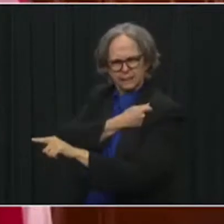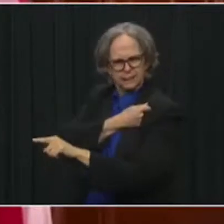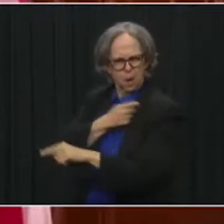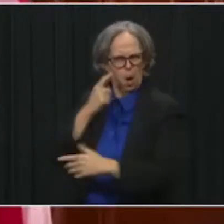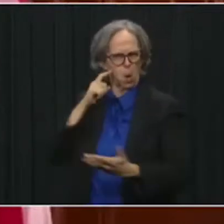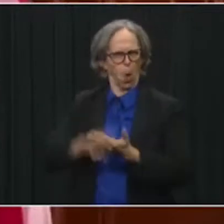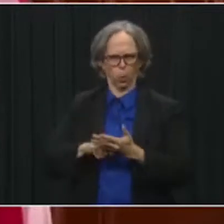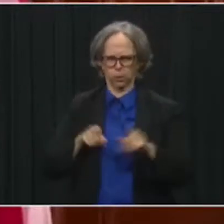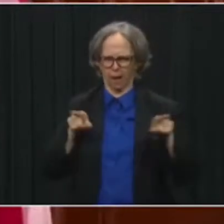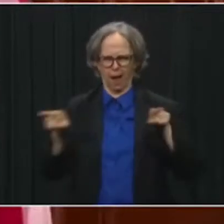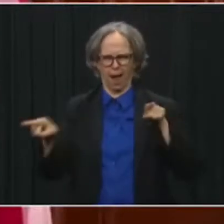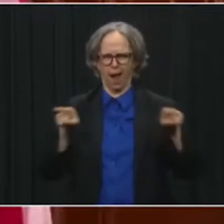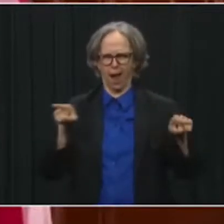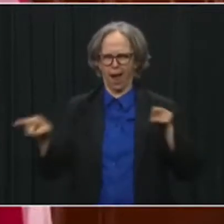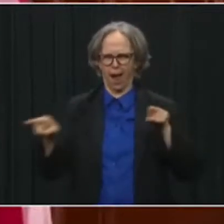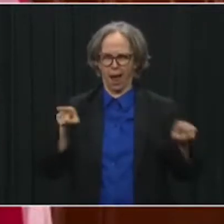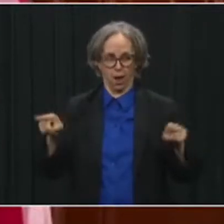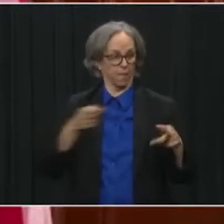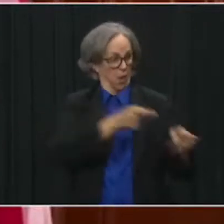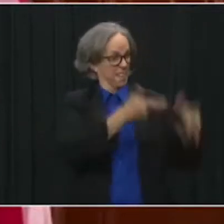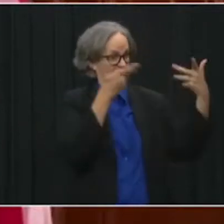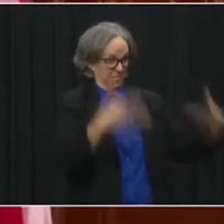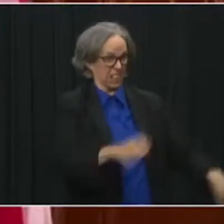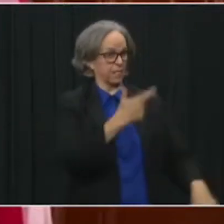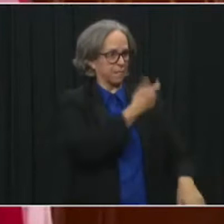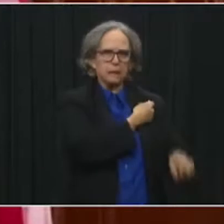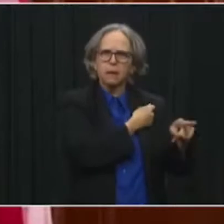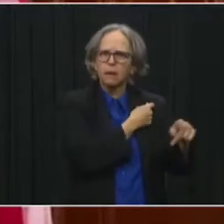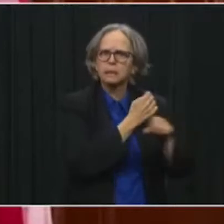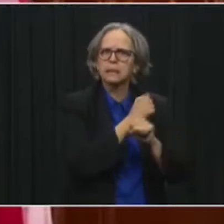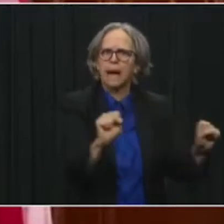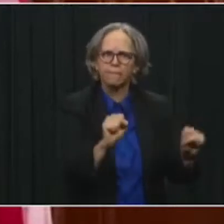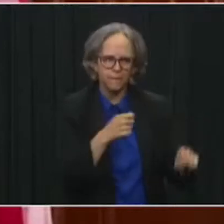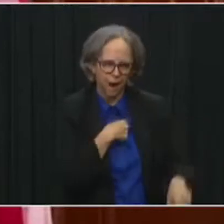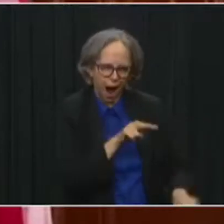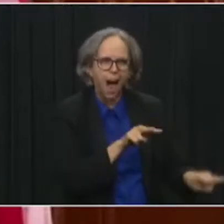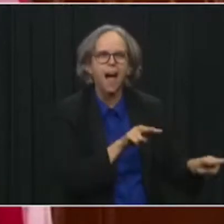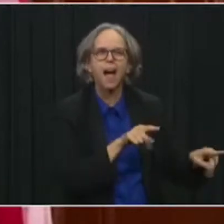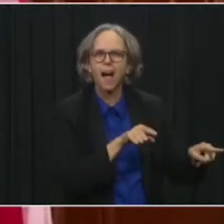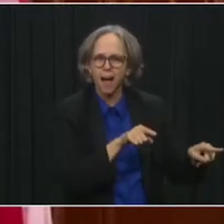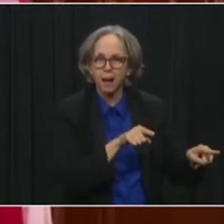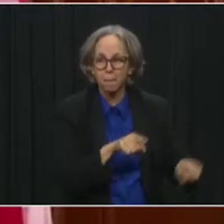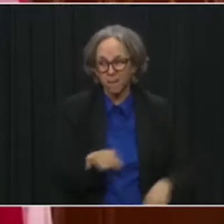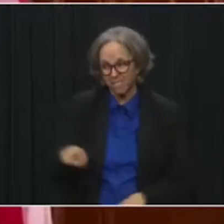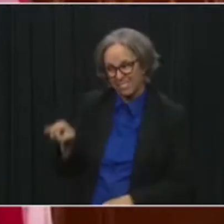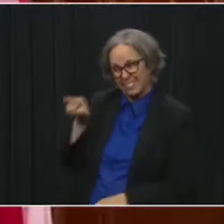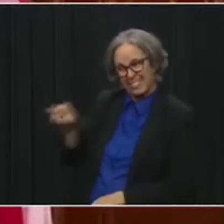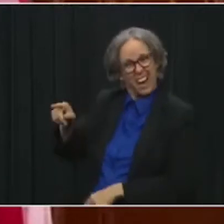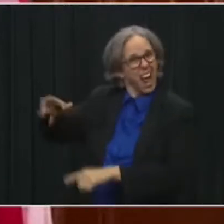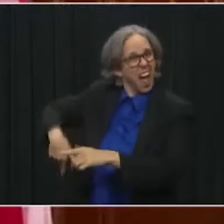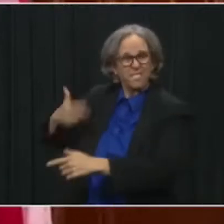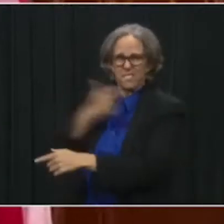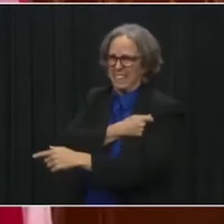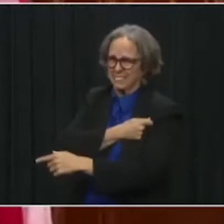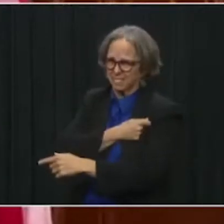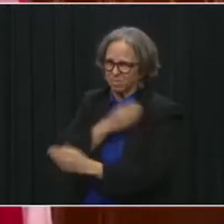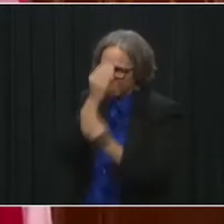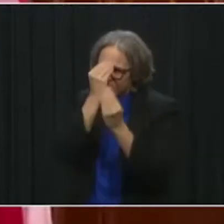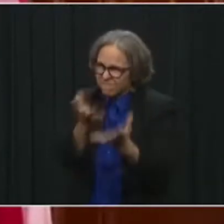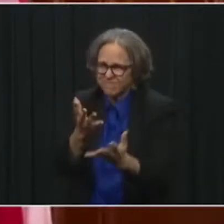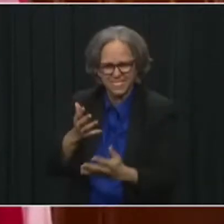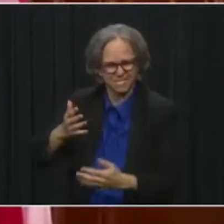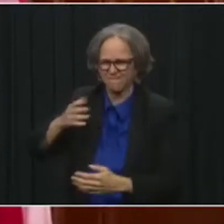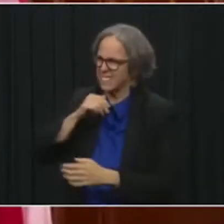those vaccinated who are safe, and sadly those who are not vaccinated who are not safe.